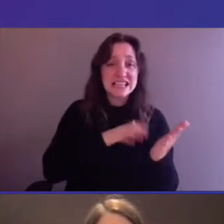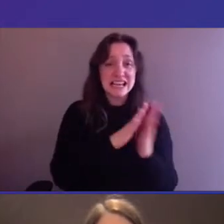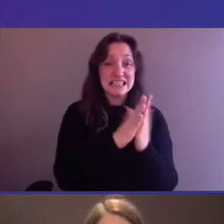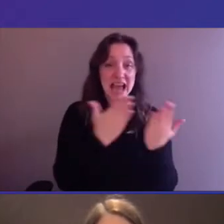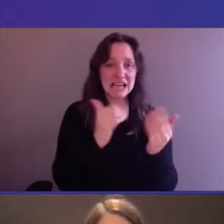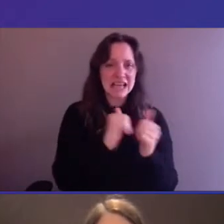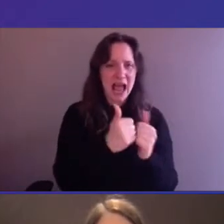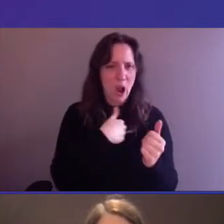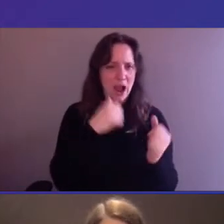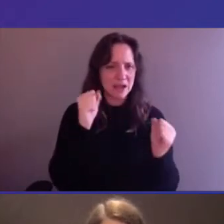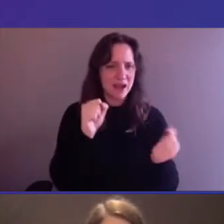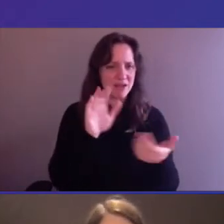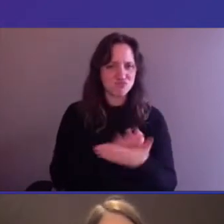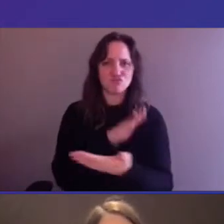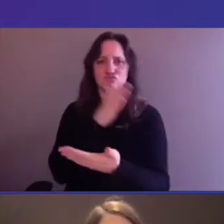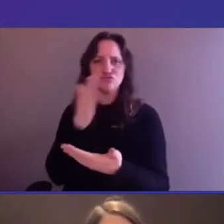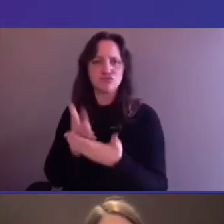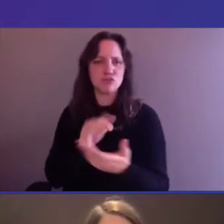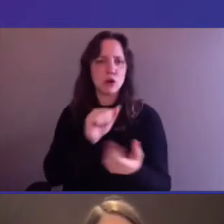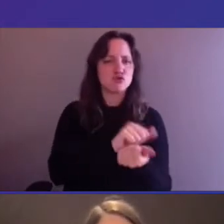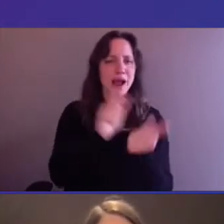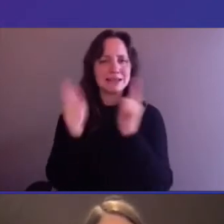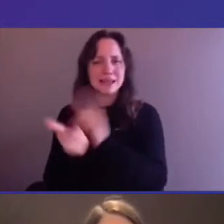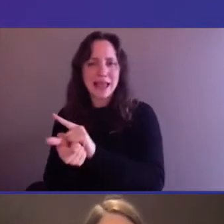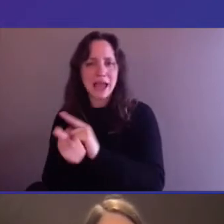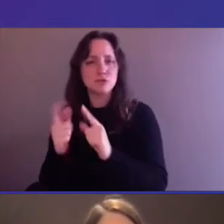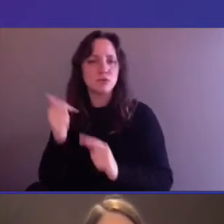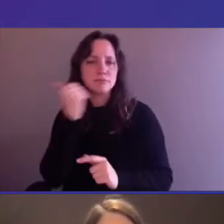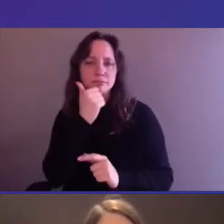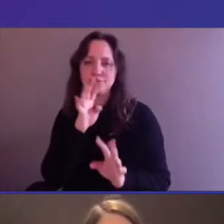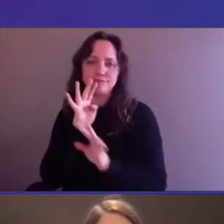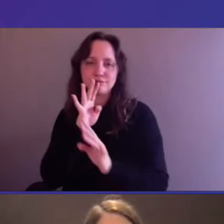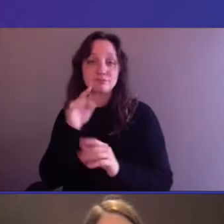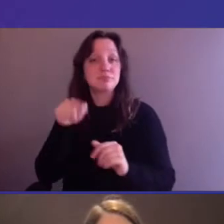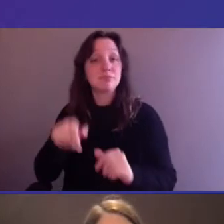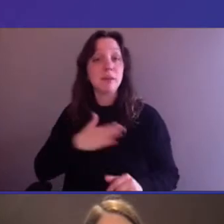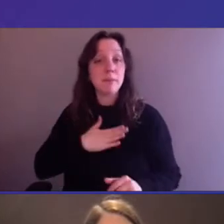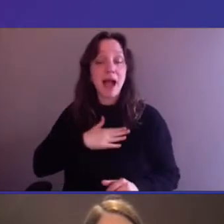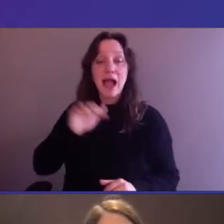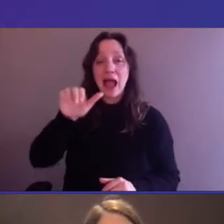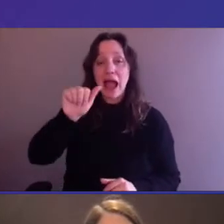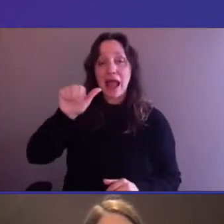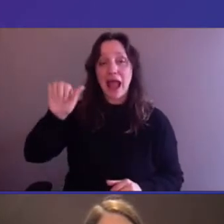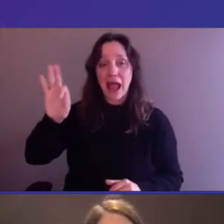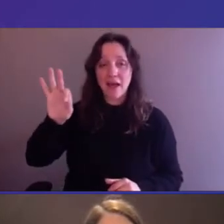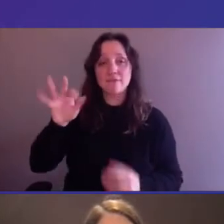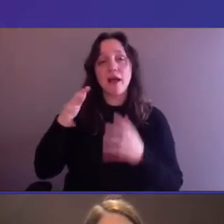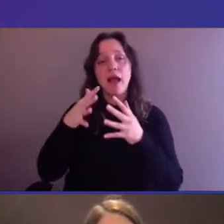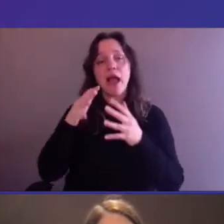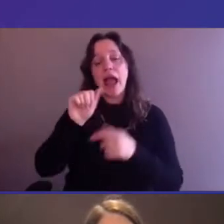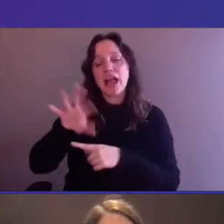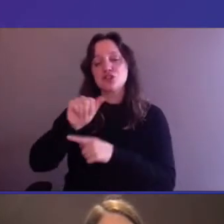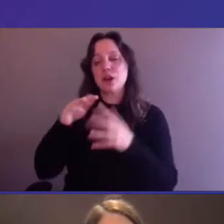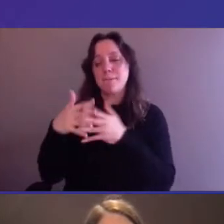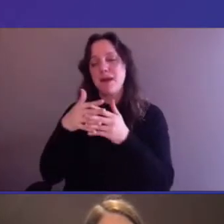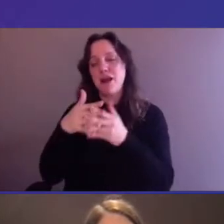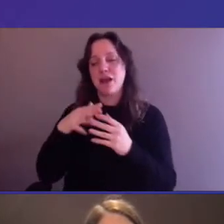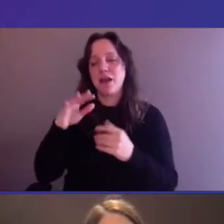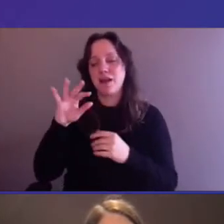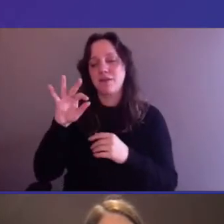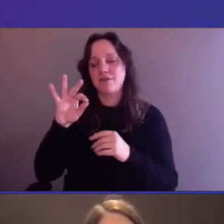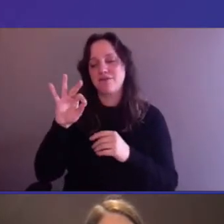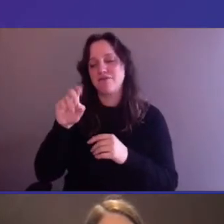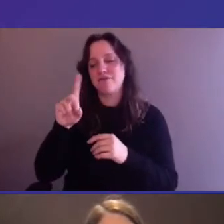conversation. And I think at the Asian American Federation, one thing that really resonates with me is what Diane said around focusing